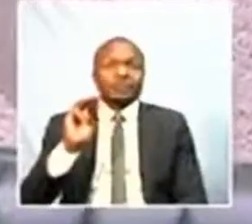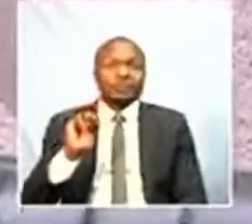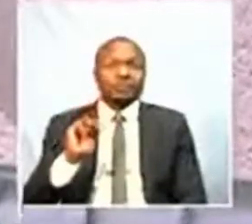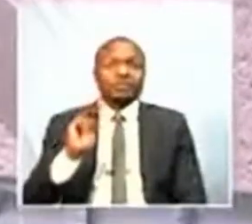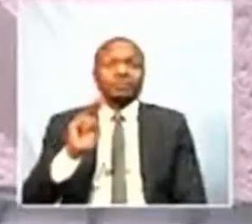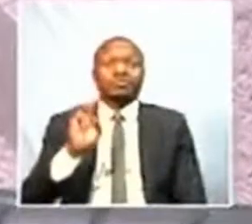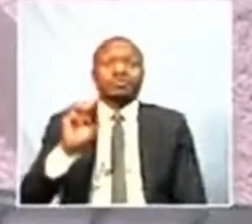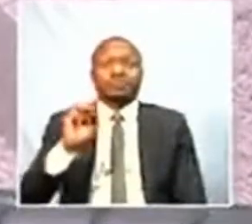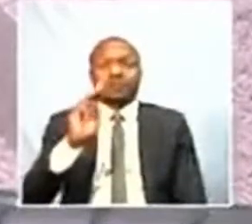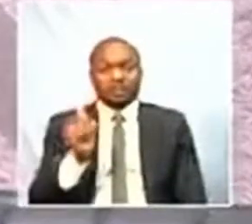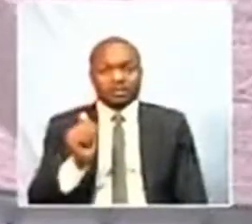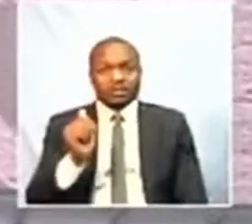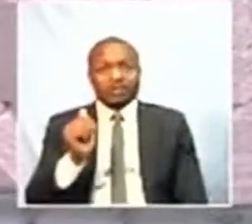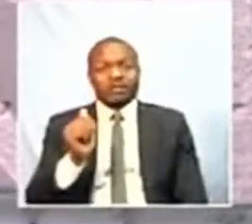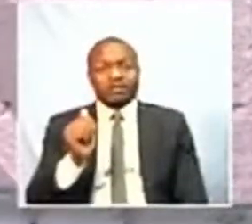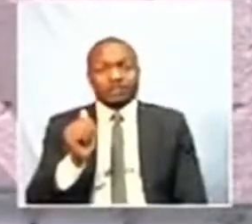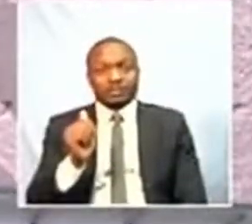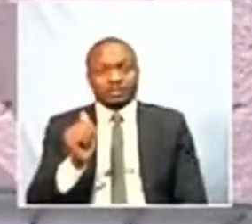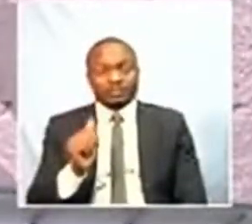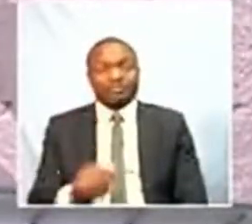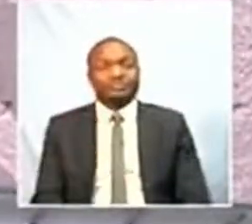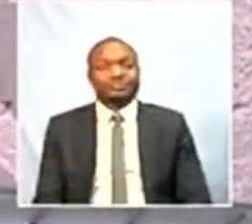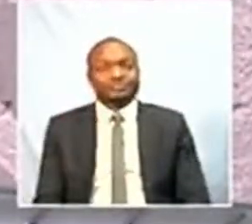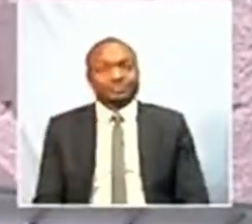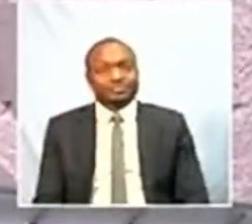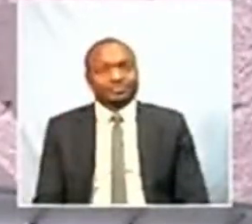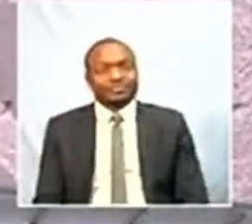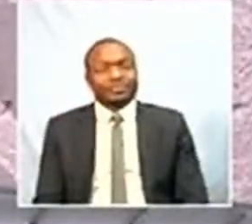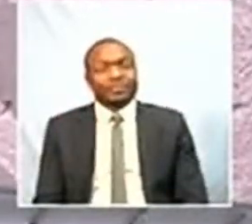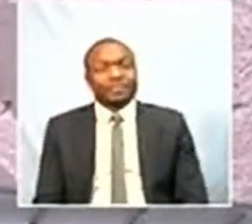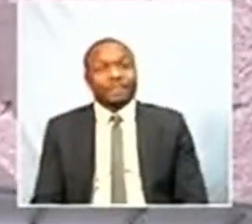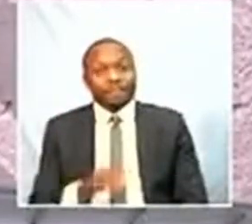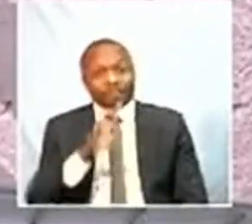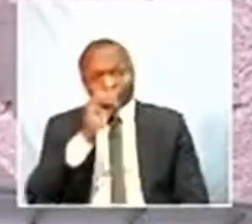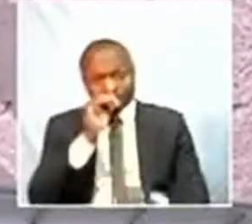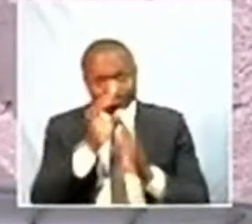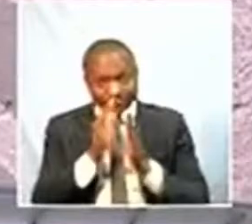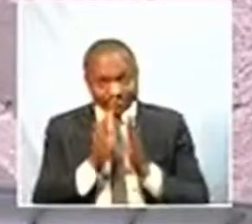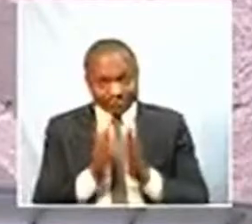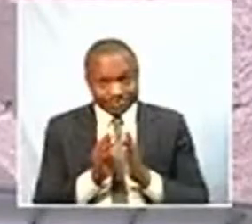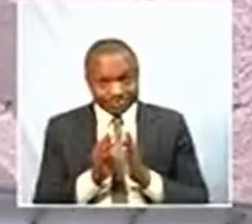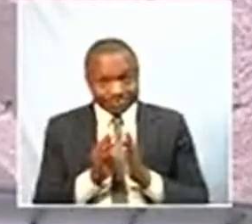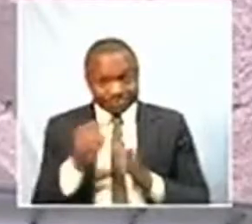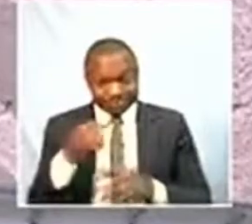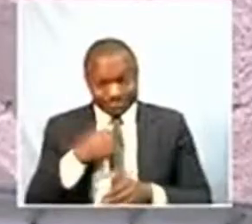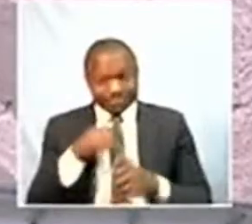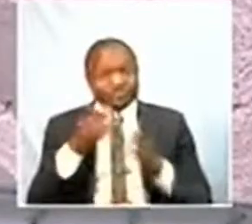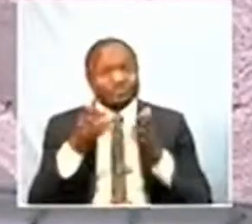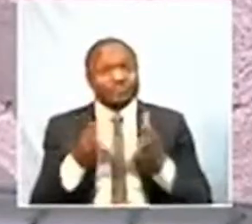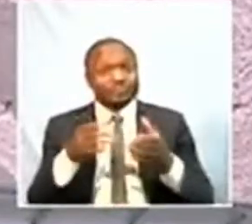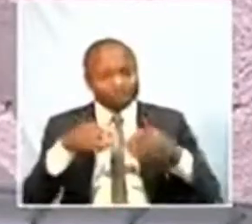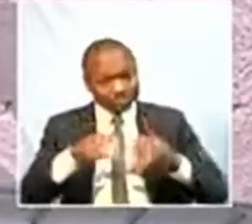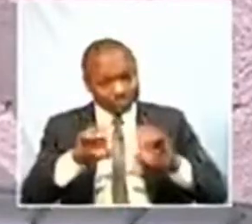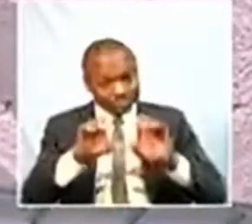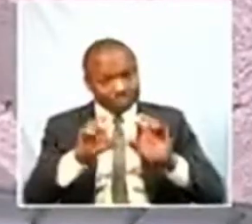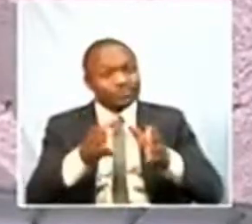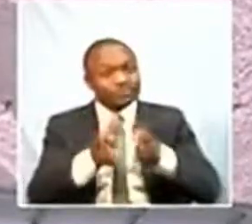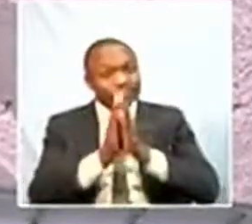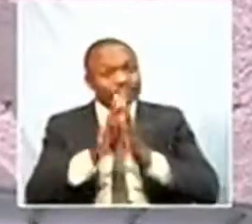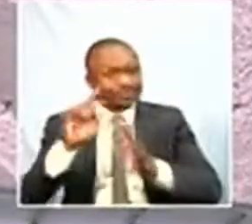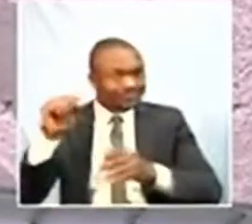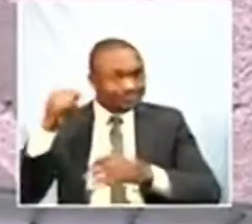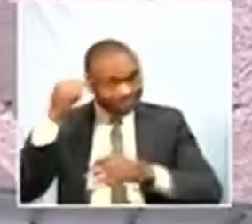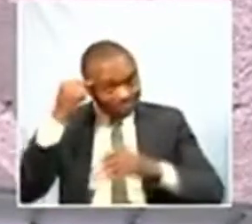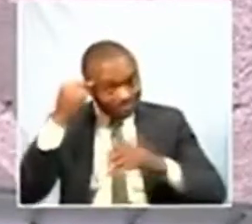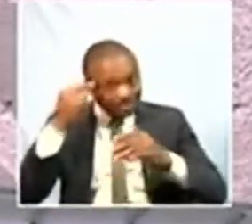Chikankata constituency, specifically Chesunta Secondary. Madam Speaker, I am here to continue to urge the government and the